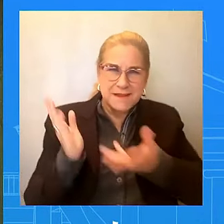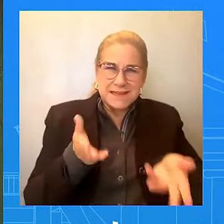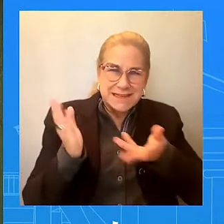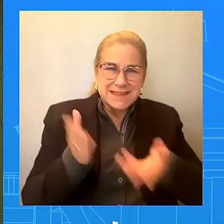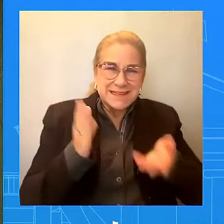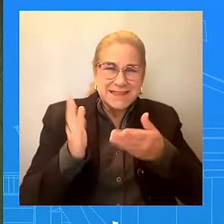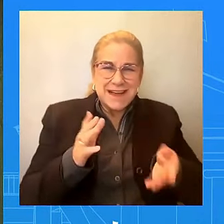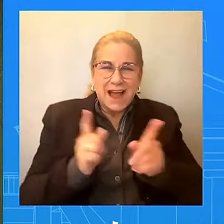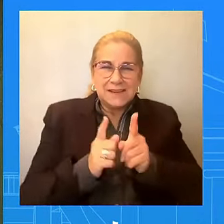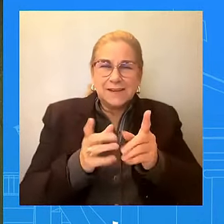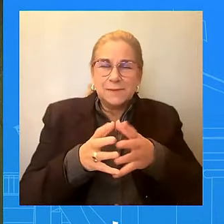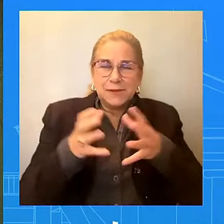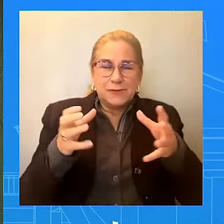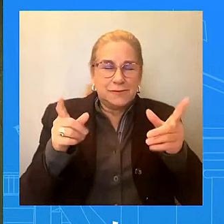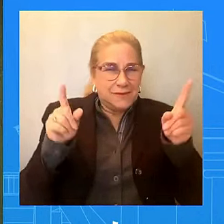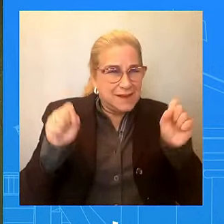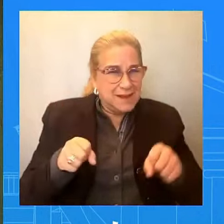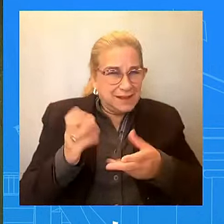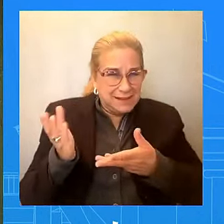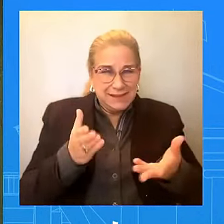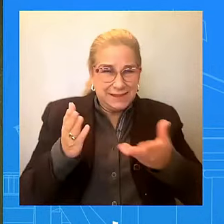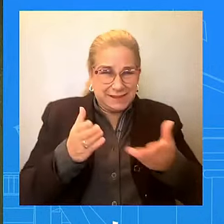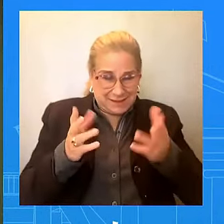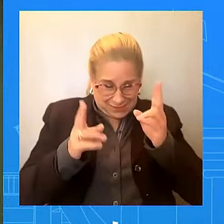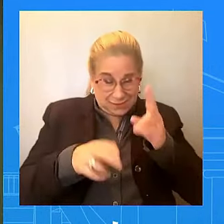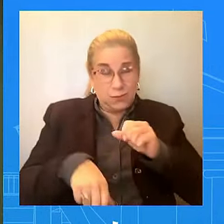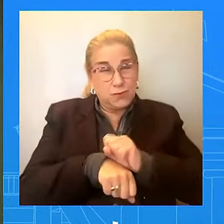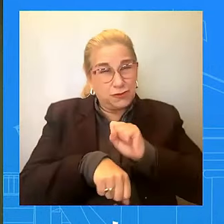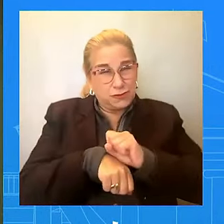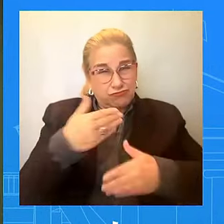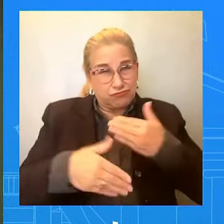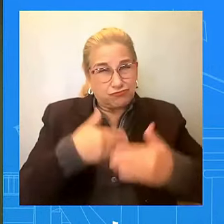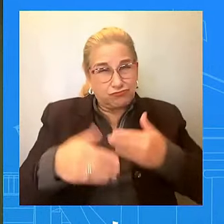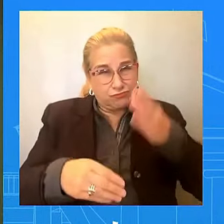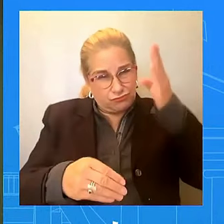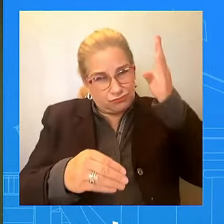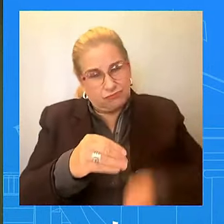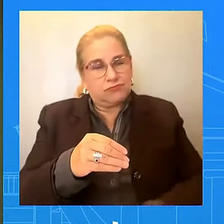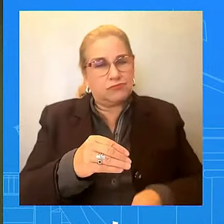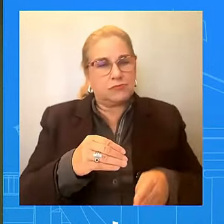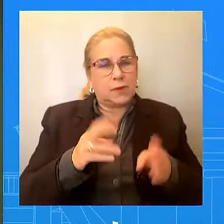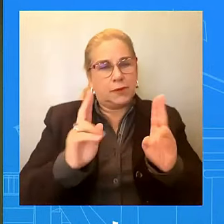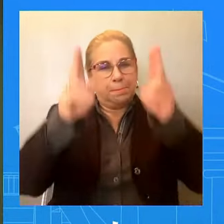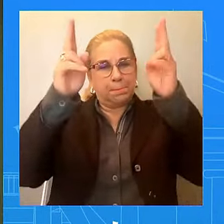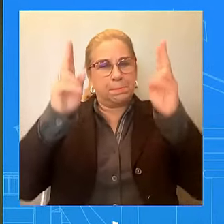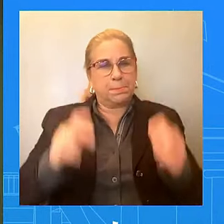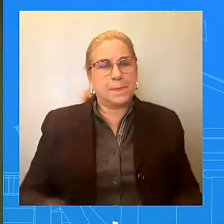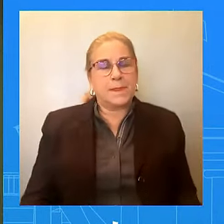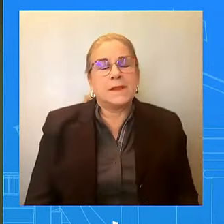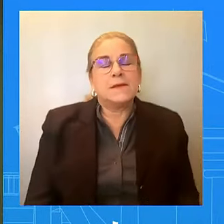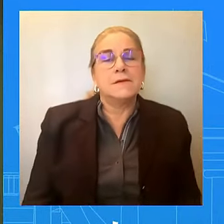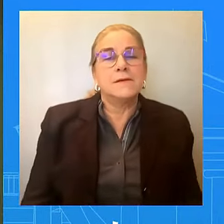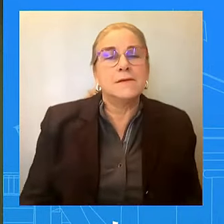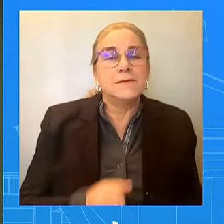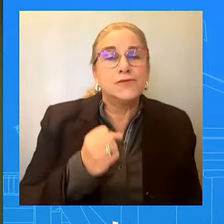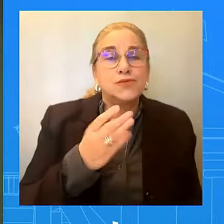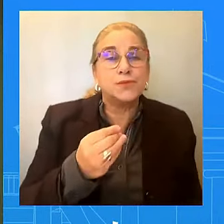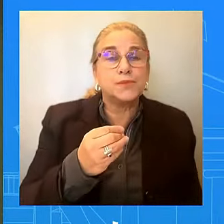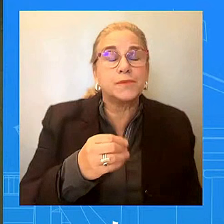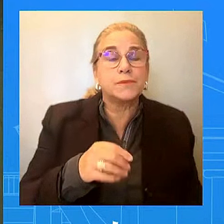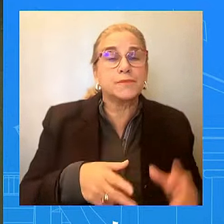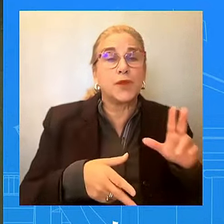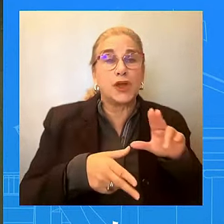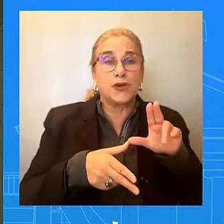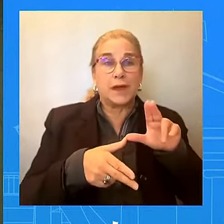work is done. The same is true for communities devastated by Hurricane Helene, including here in